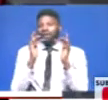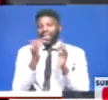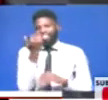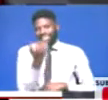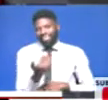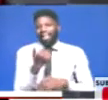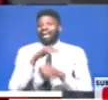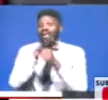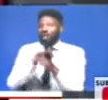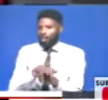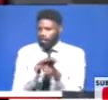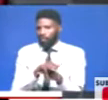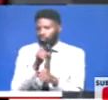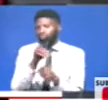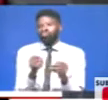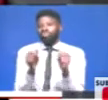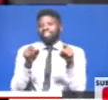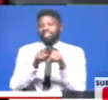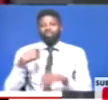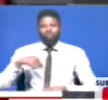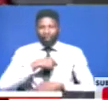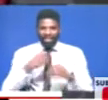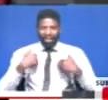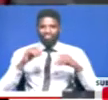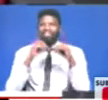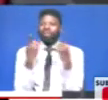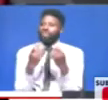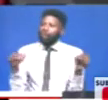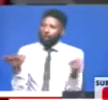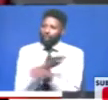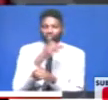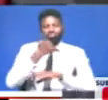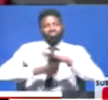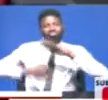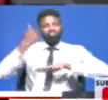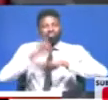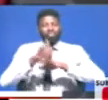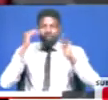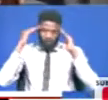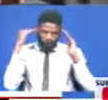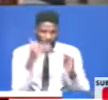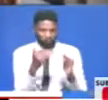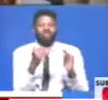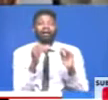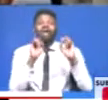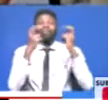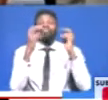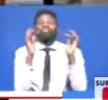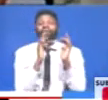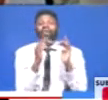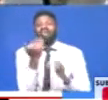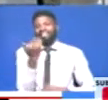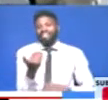established a department that is fully fresh to deal with issues of online child abuse even though